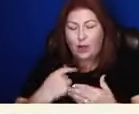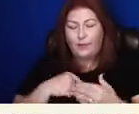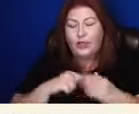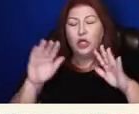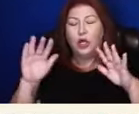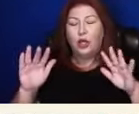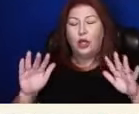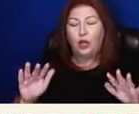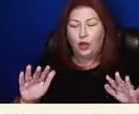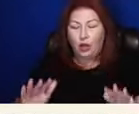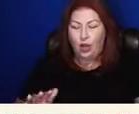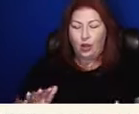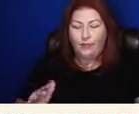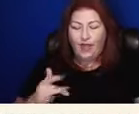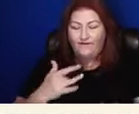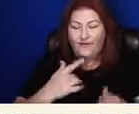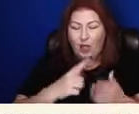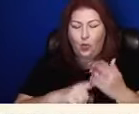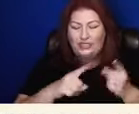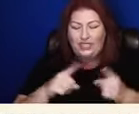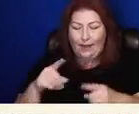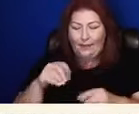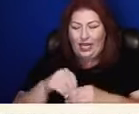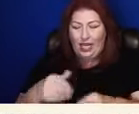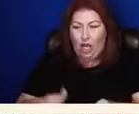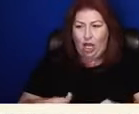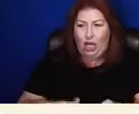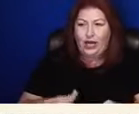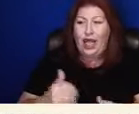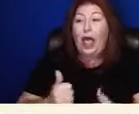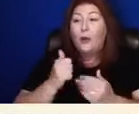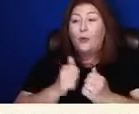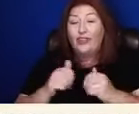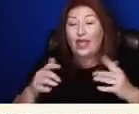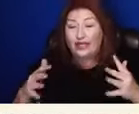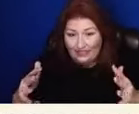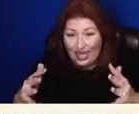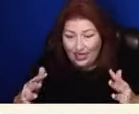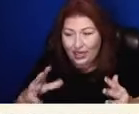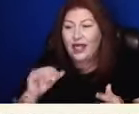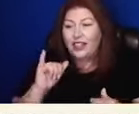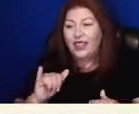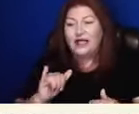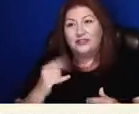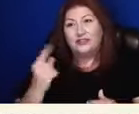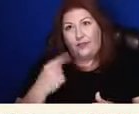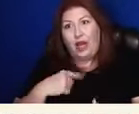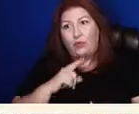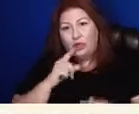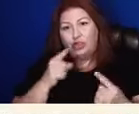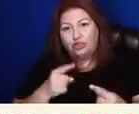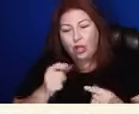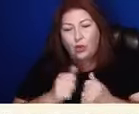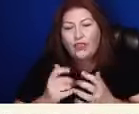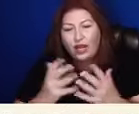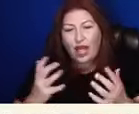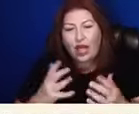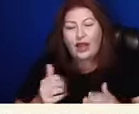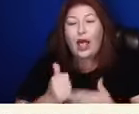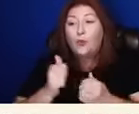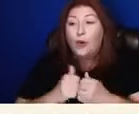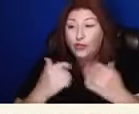us feel what's happening in our gut, can help with anxiety, right? So that's something I struggle with a lot, can help with depression,